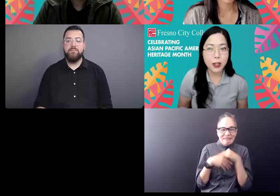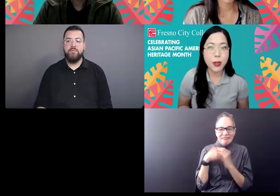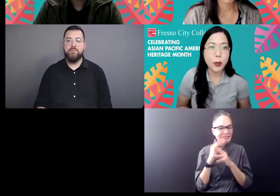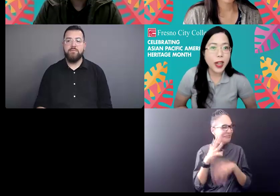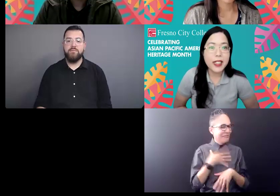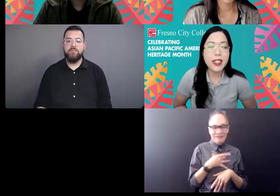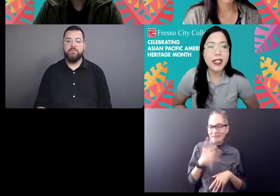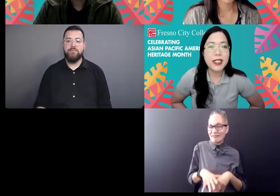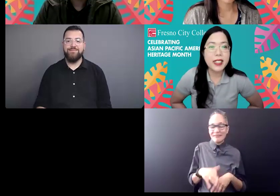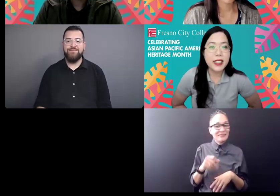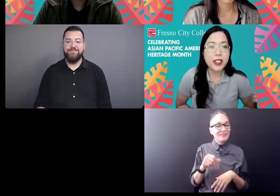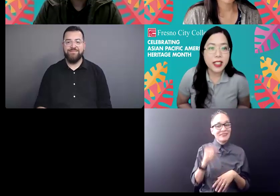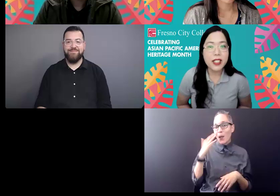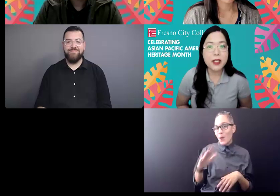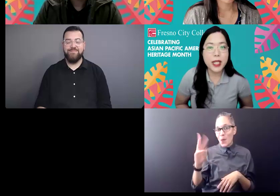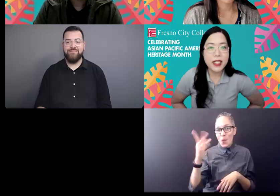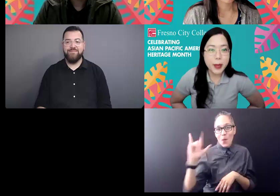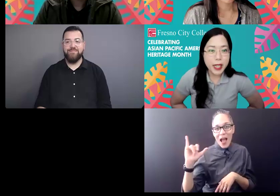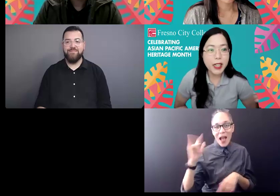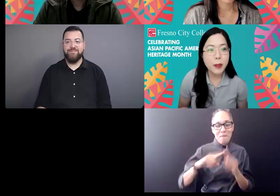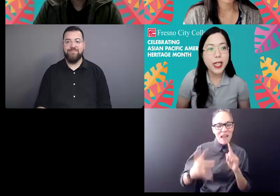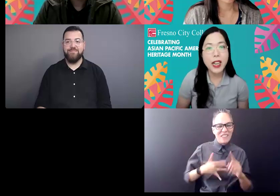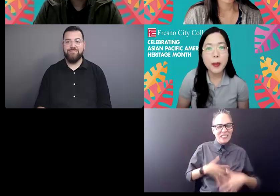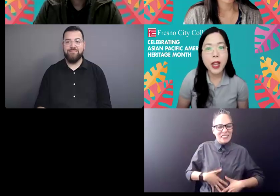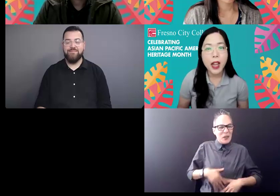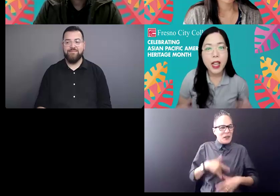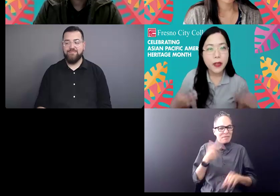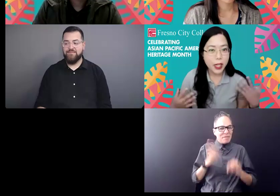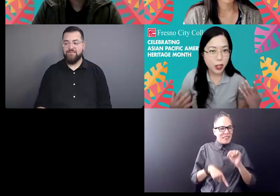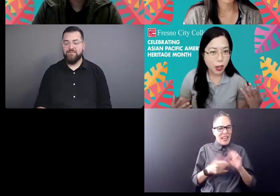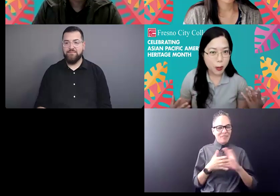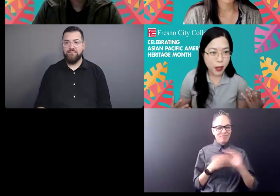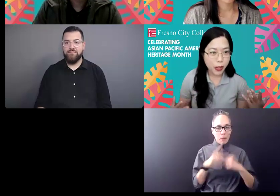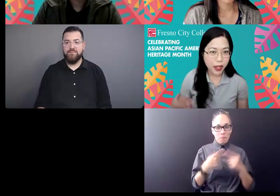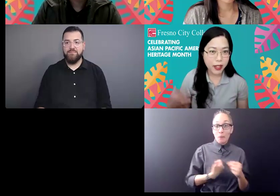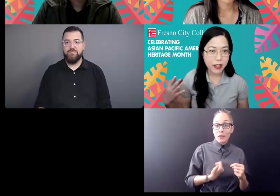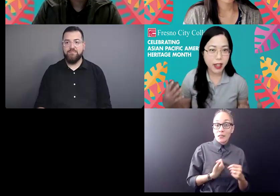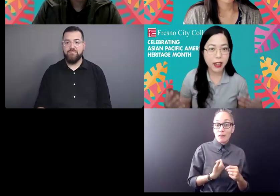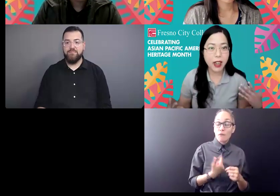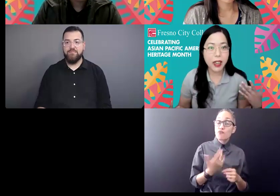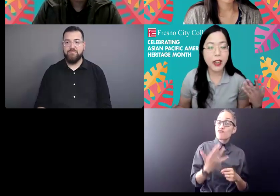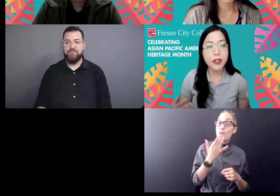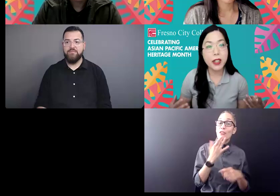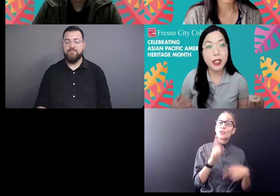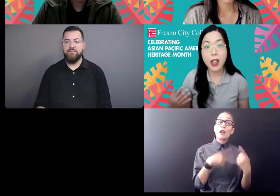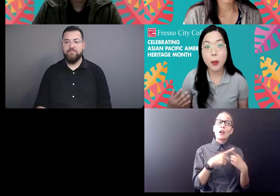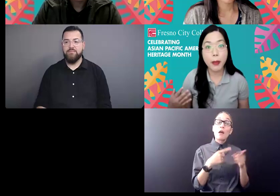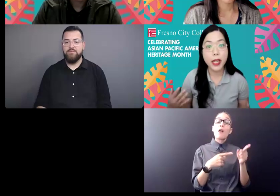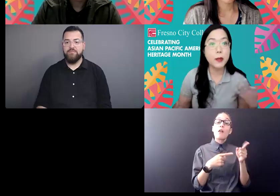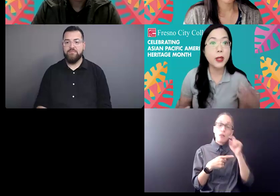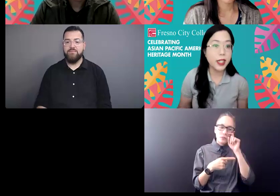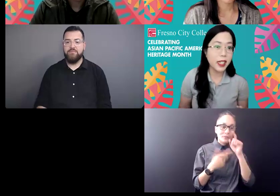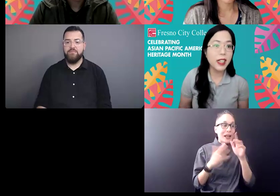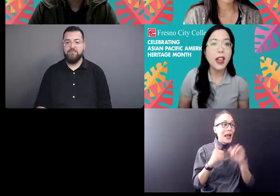I don't know why it like it literally gives me a tummy ache, but if I can talk about things that I have done to help